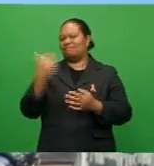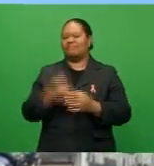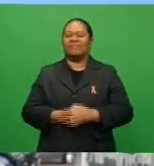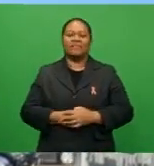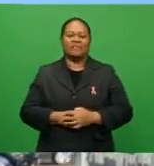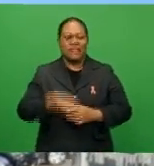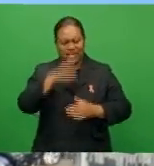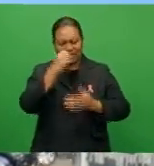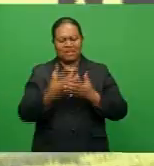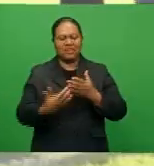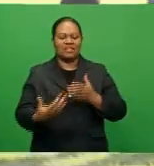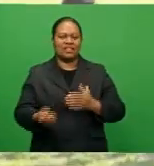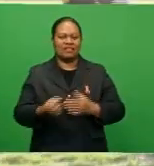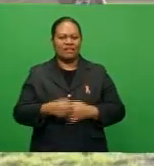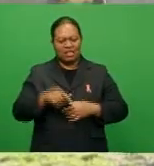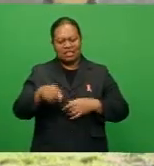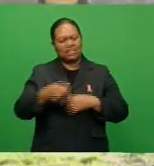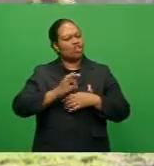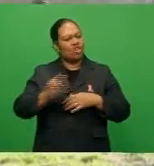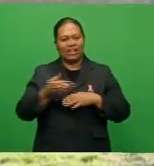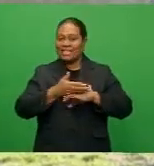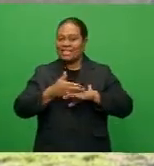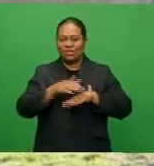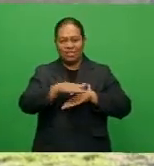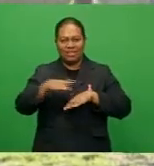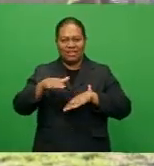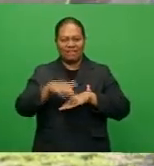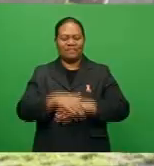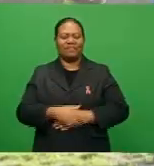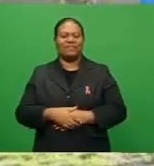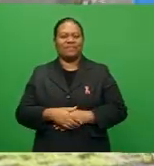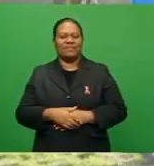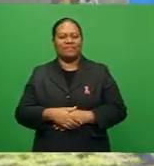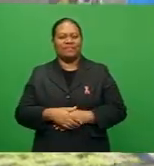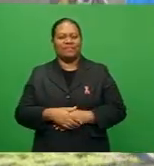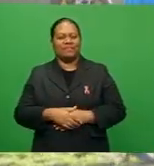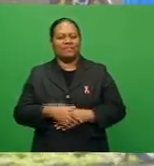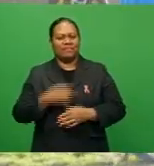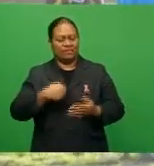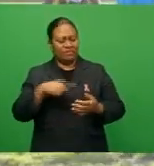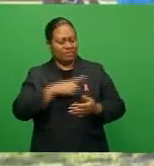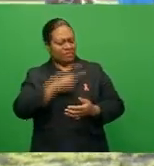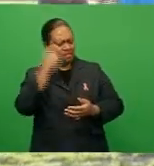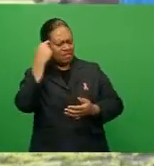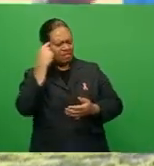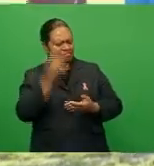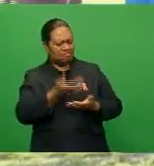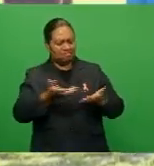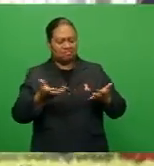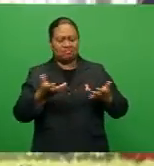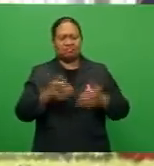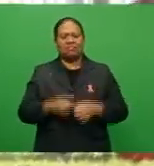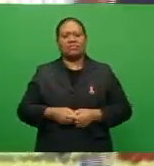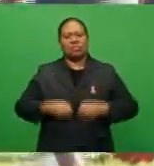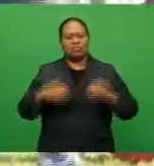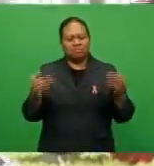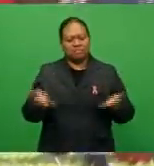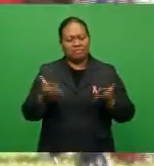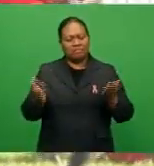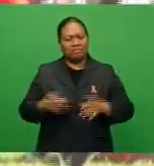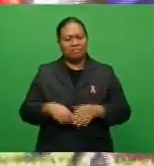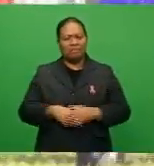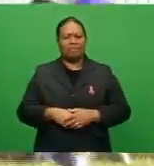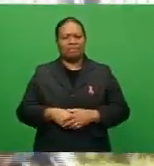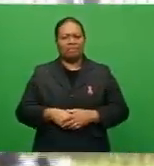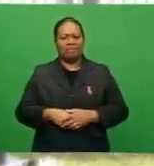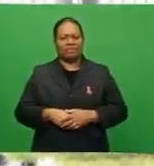they are not new to this level of competition. I think we are ready to commit players that are